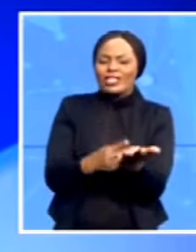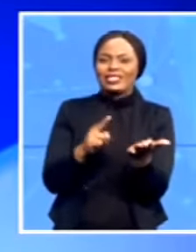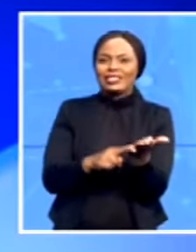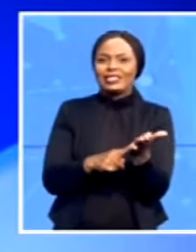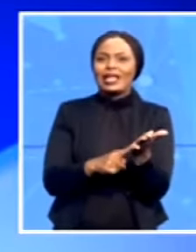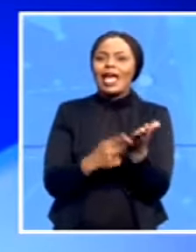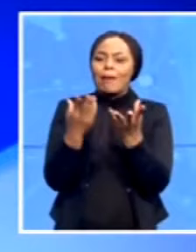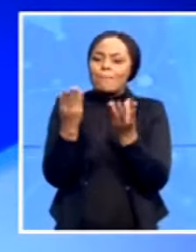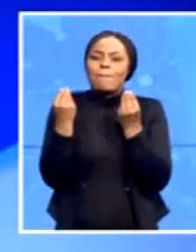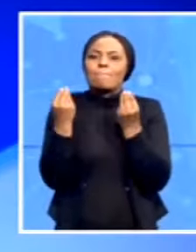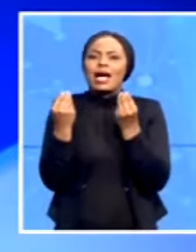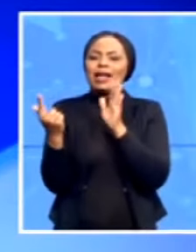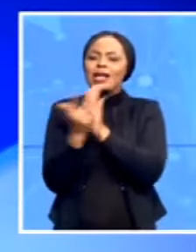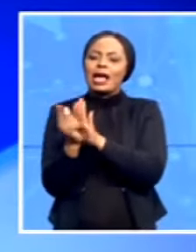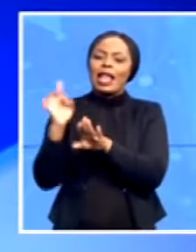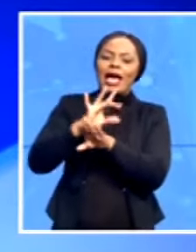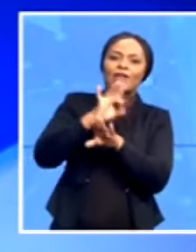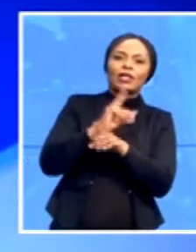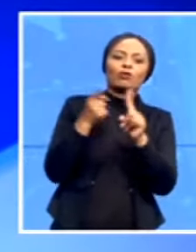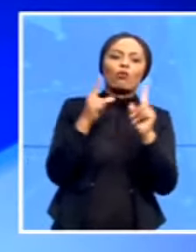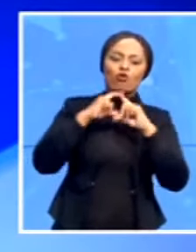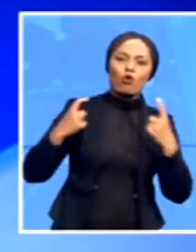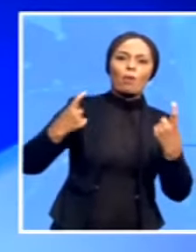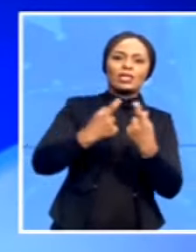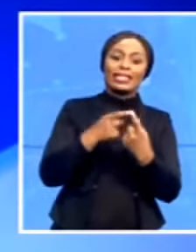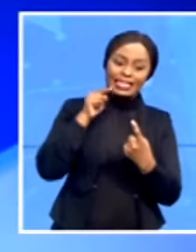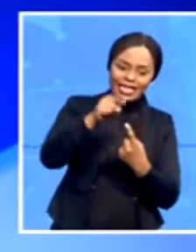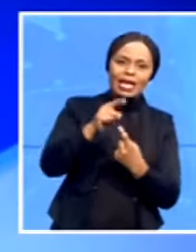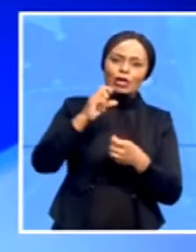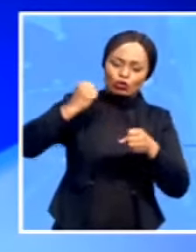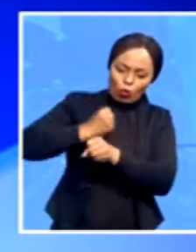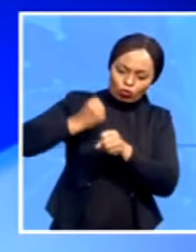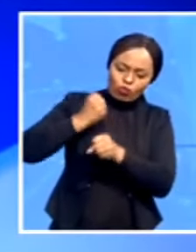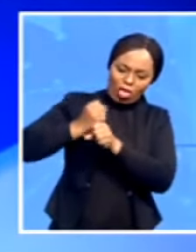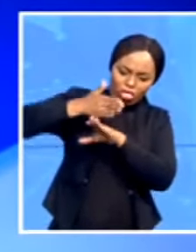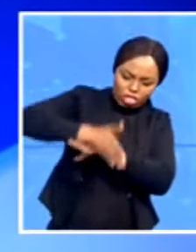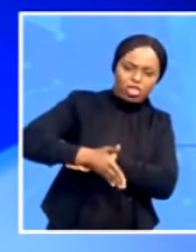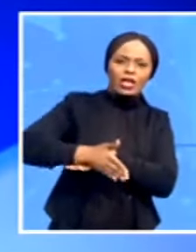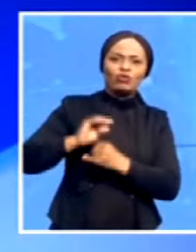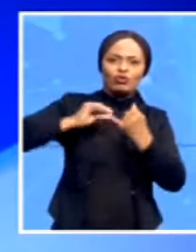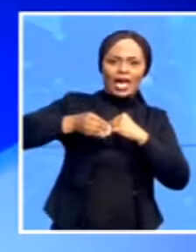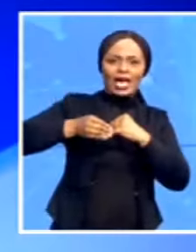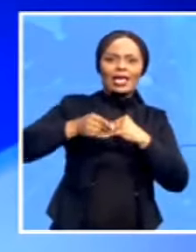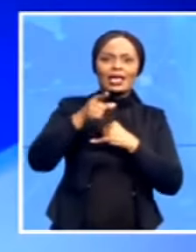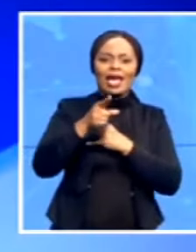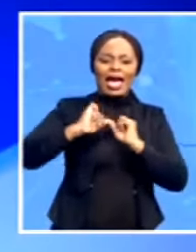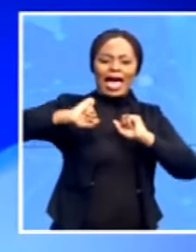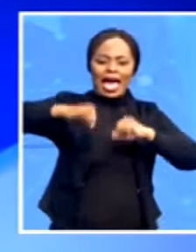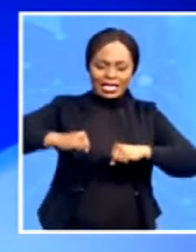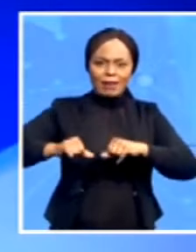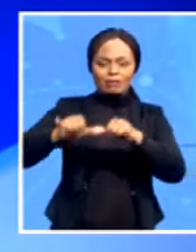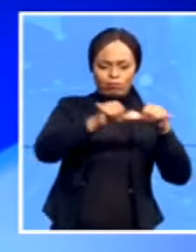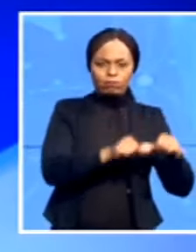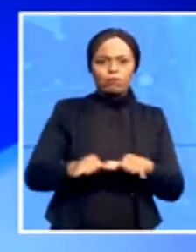lot of work to try to structure their argument in terms of their own responsibilities. For